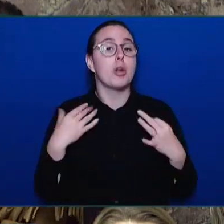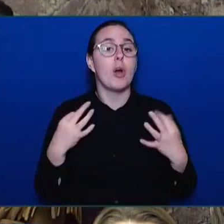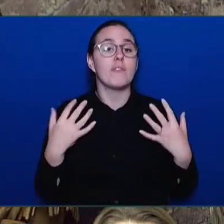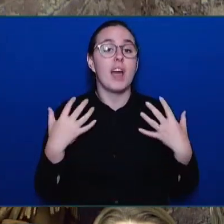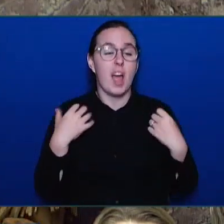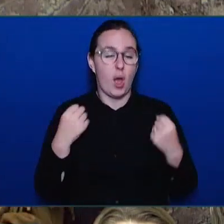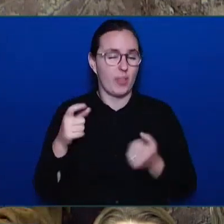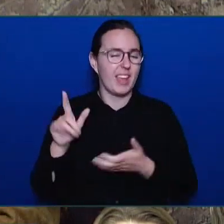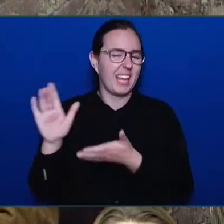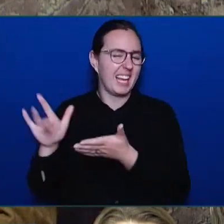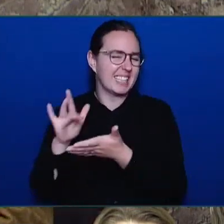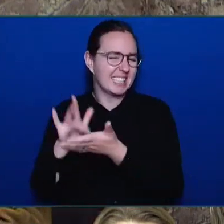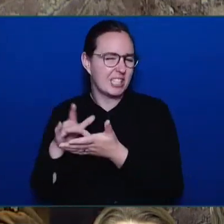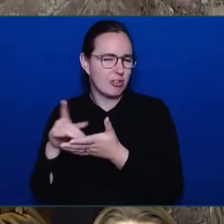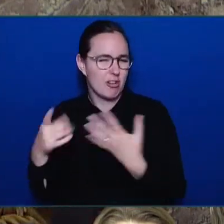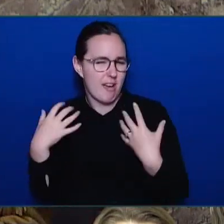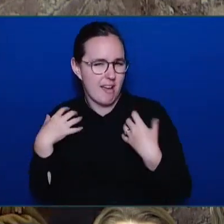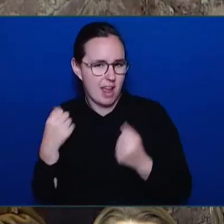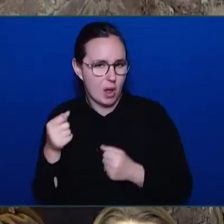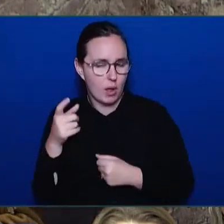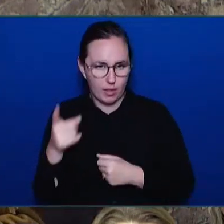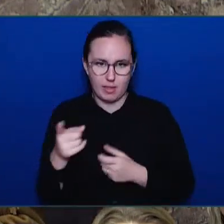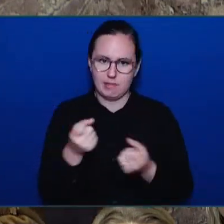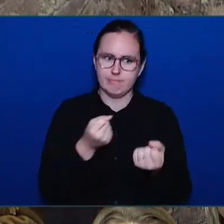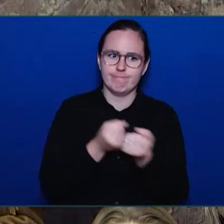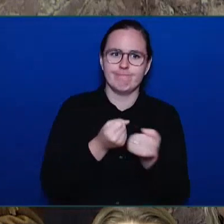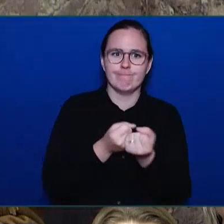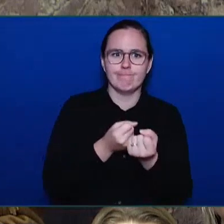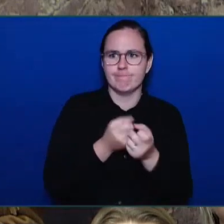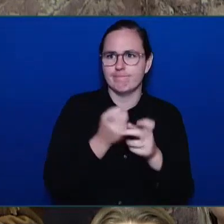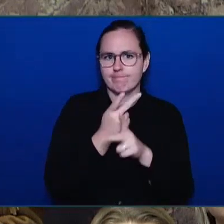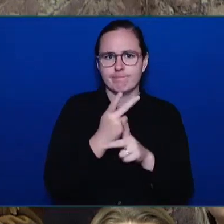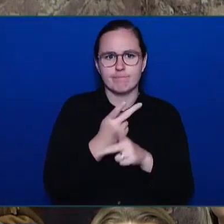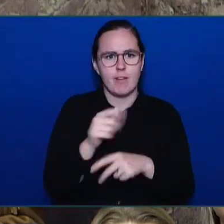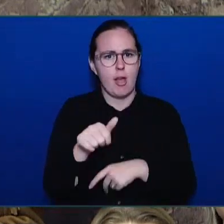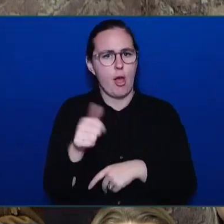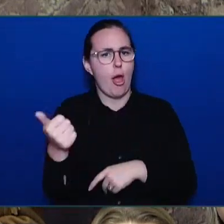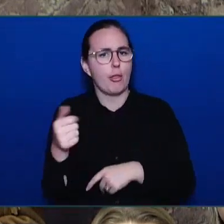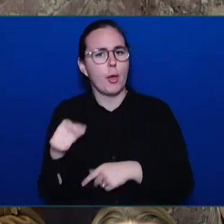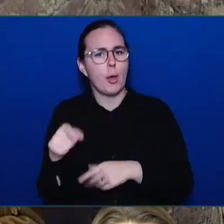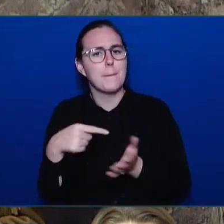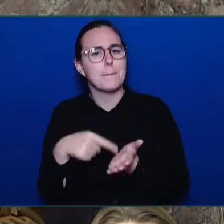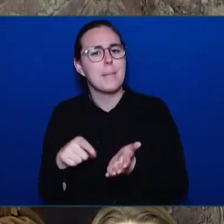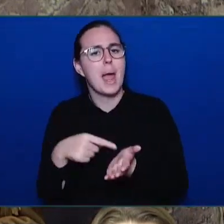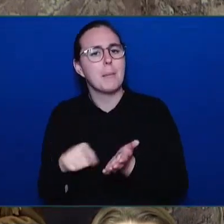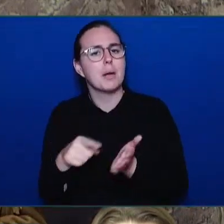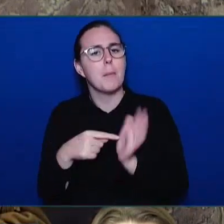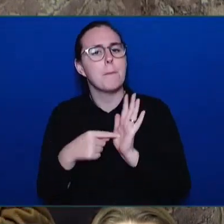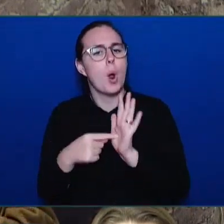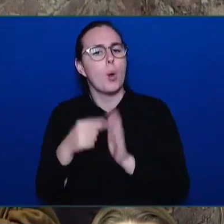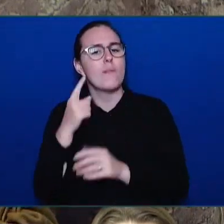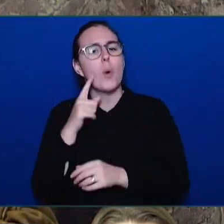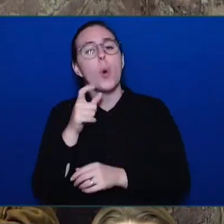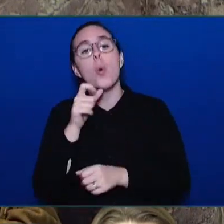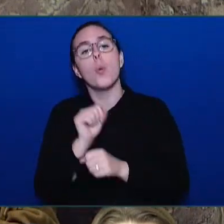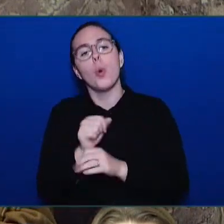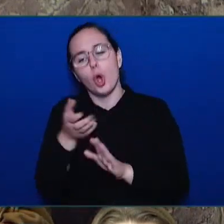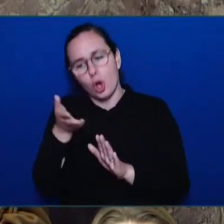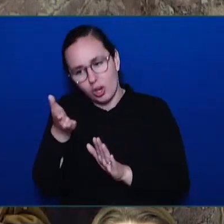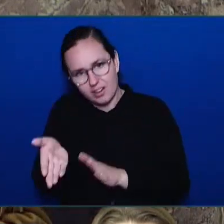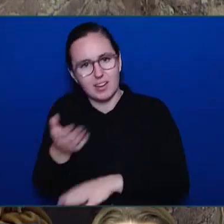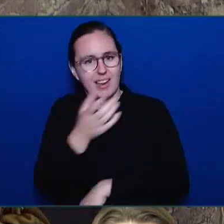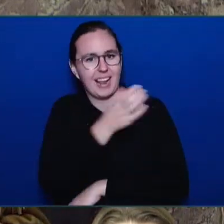working at this clinic. We are hard at work to ensure that this problem is resolved, this issue is resolved, and that services